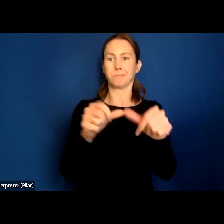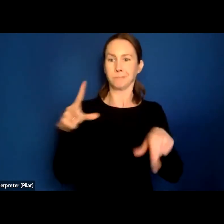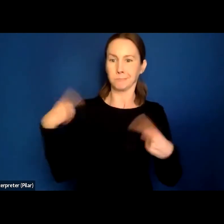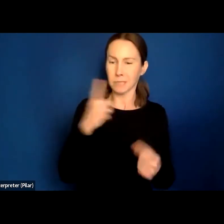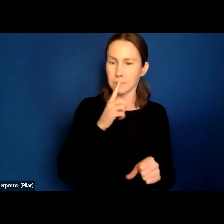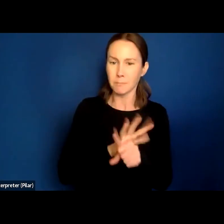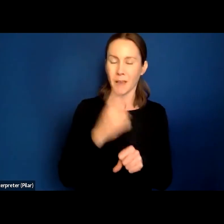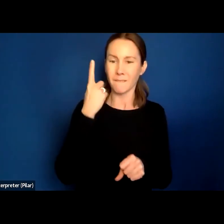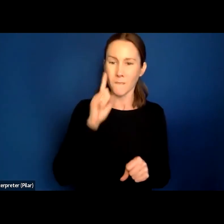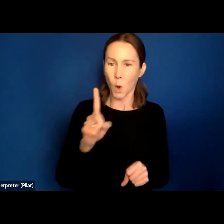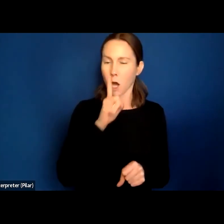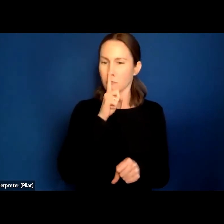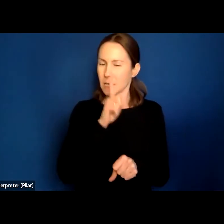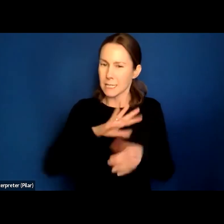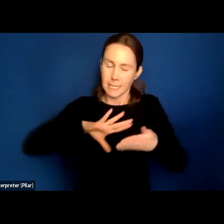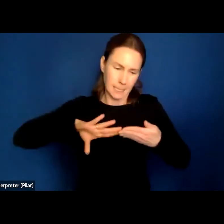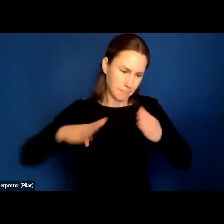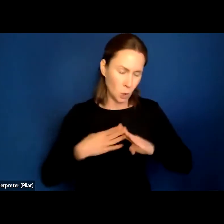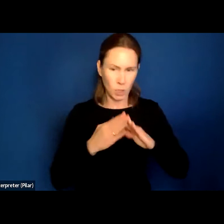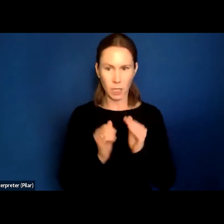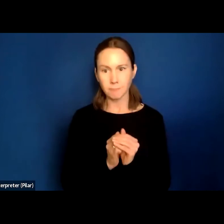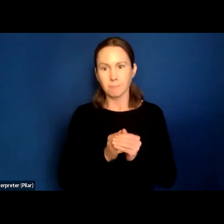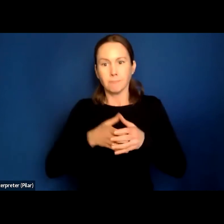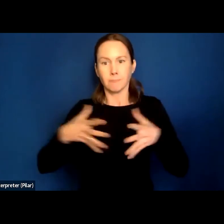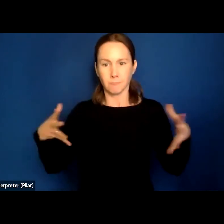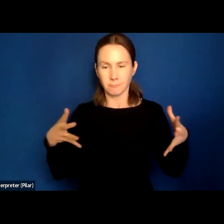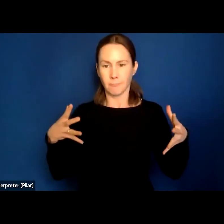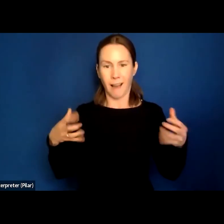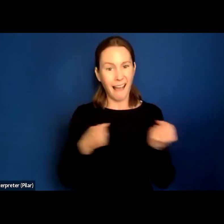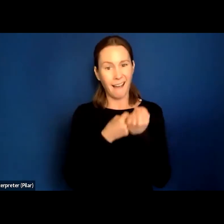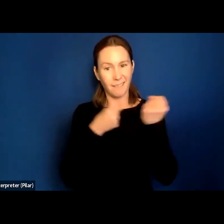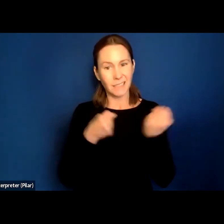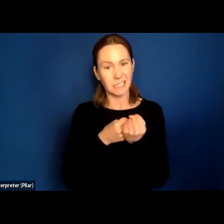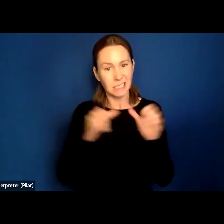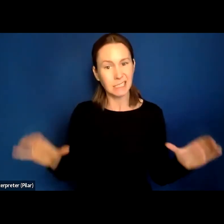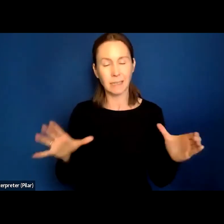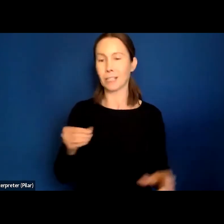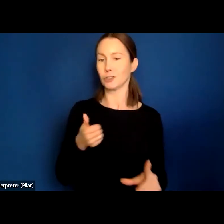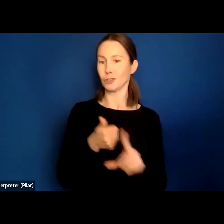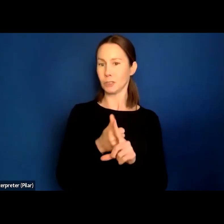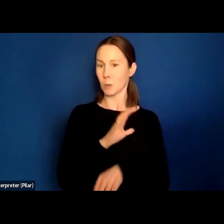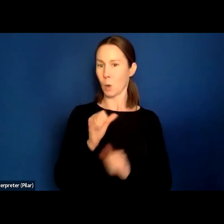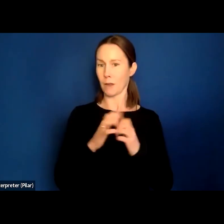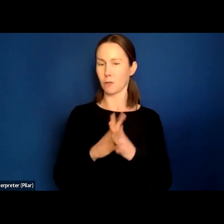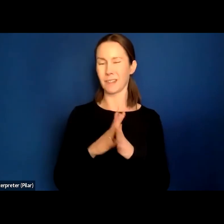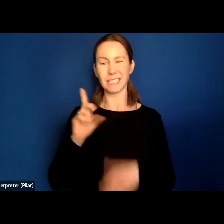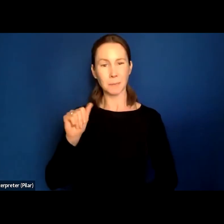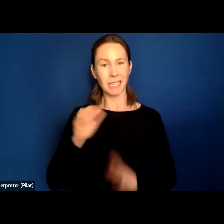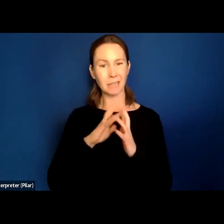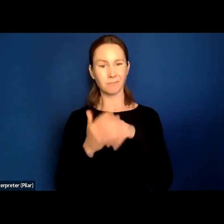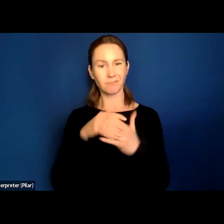disability activism and advocacy. And she's the founder and co-organizer of Disability Intersectionality